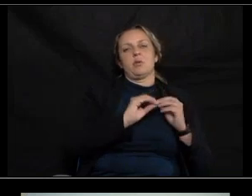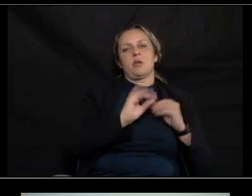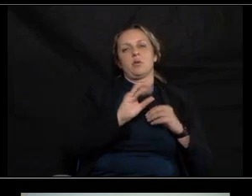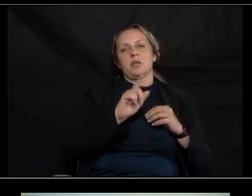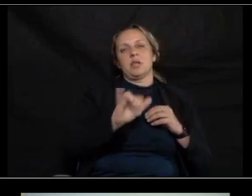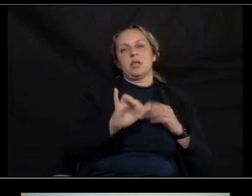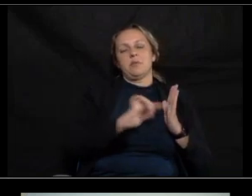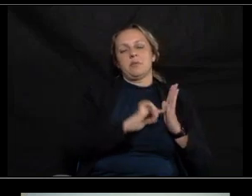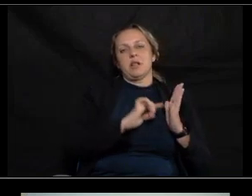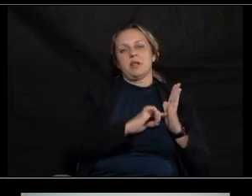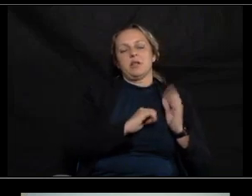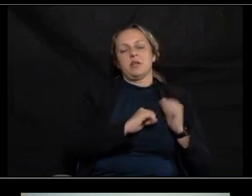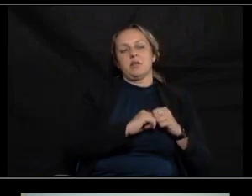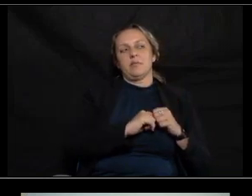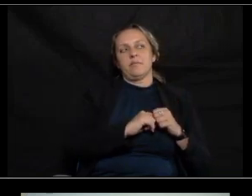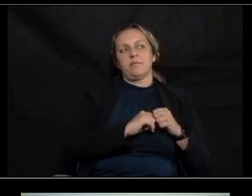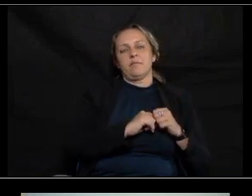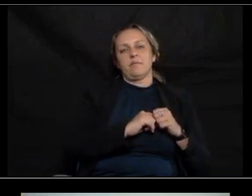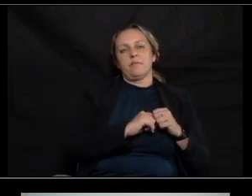bill